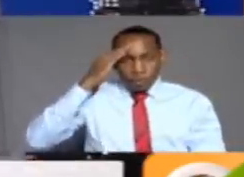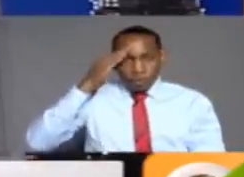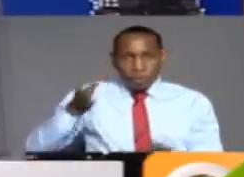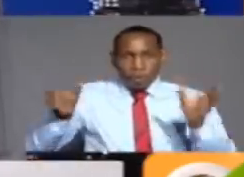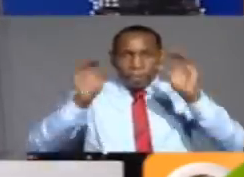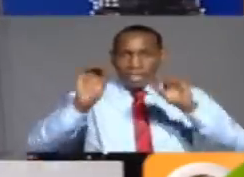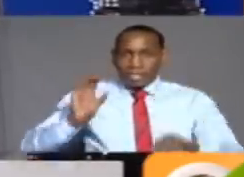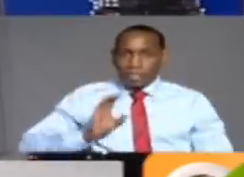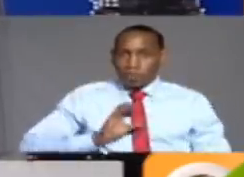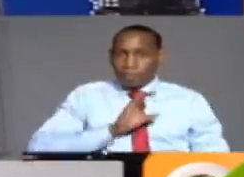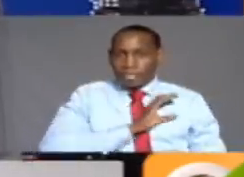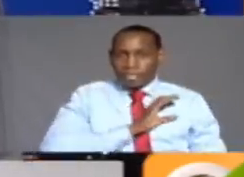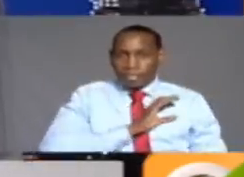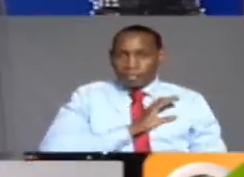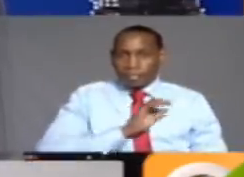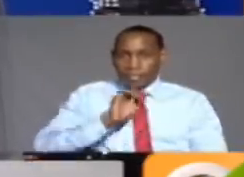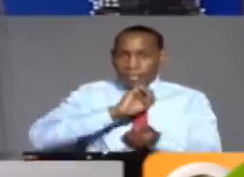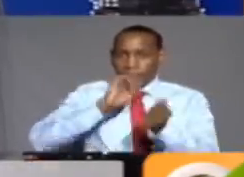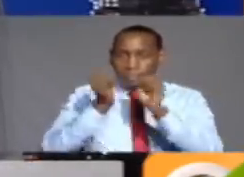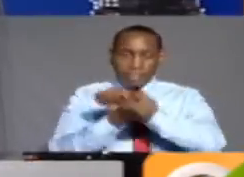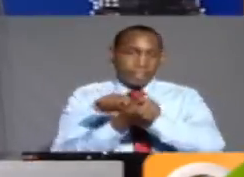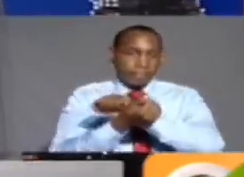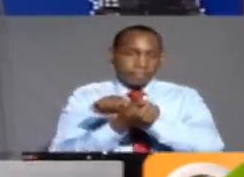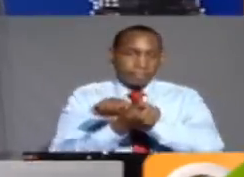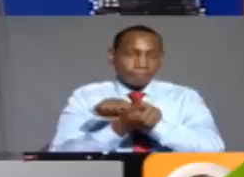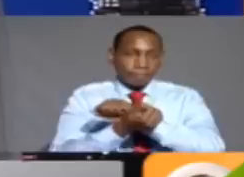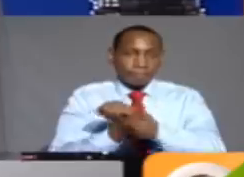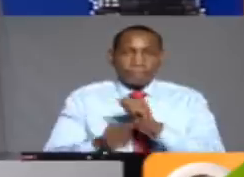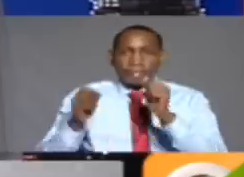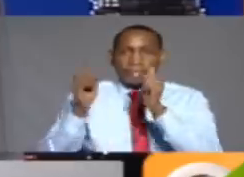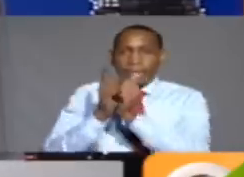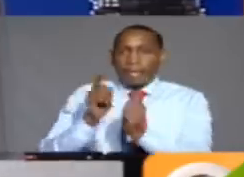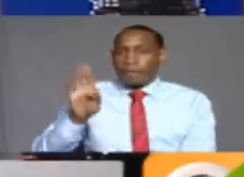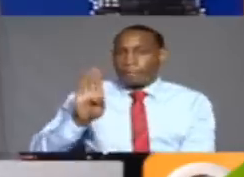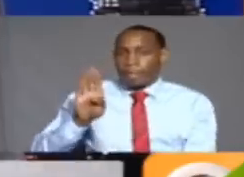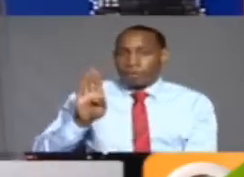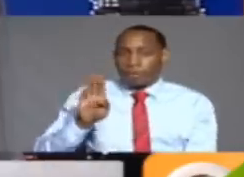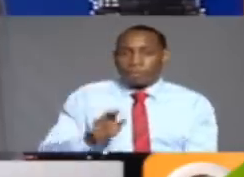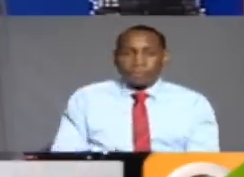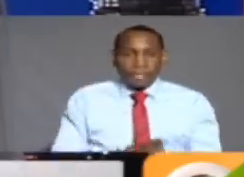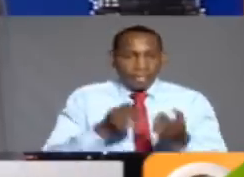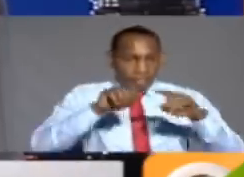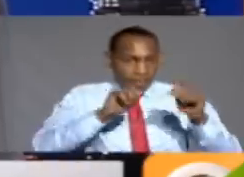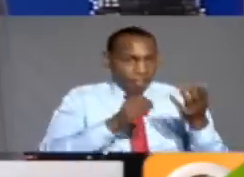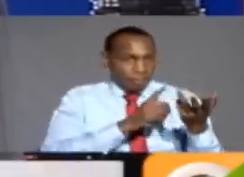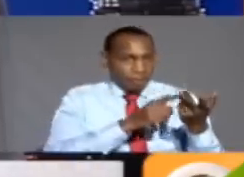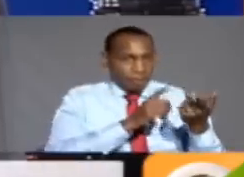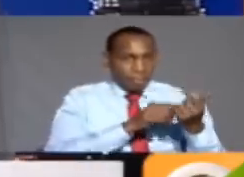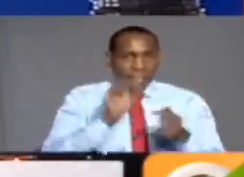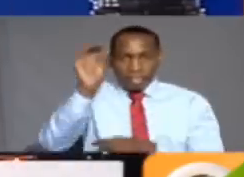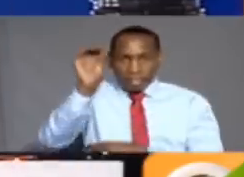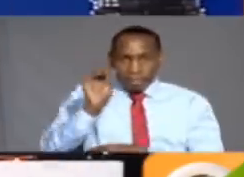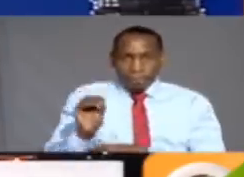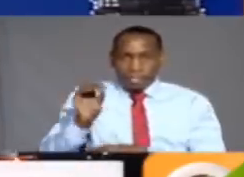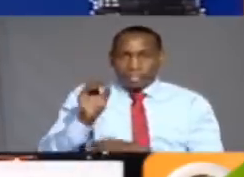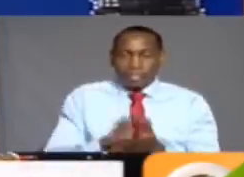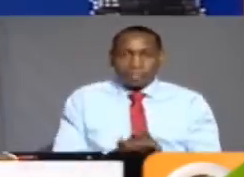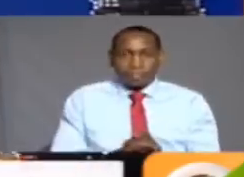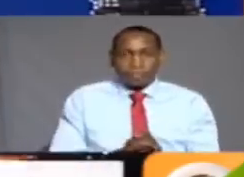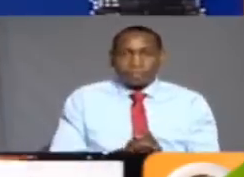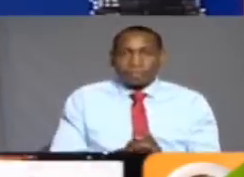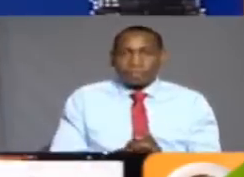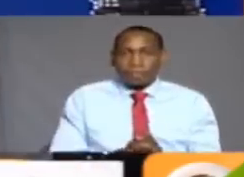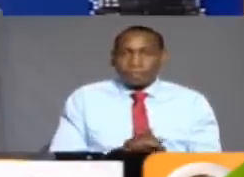budget committee changed? 11 billion. Take your calculator, calculate out percentage. Mm. It is